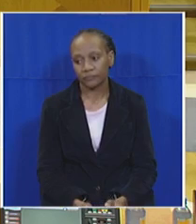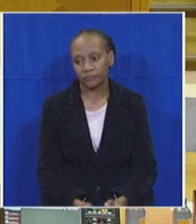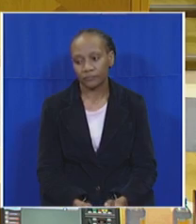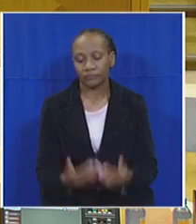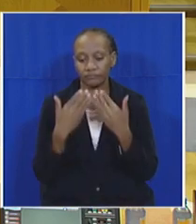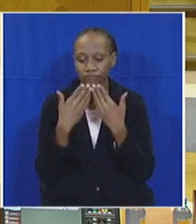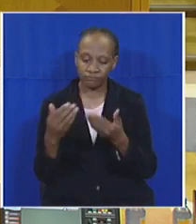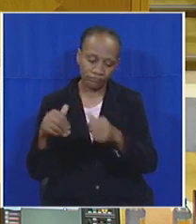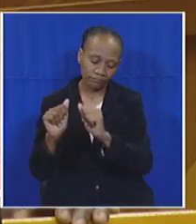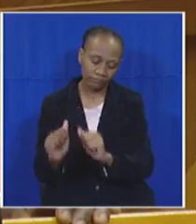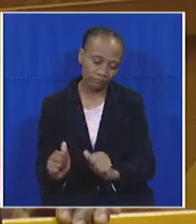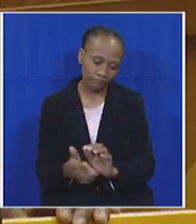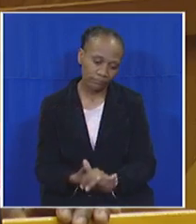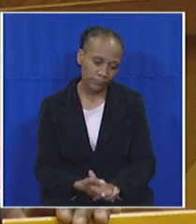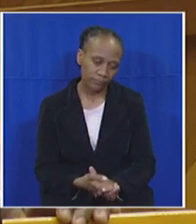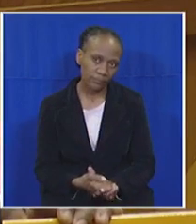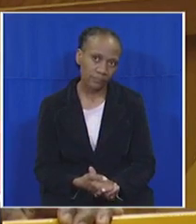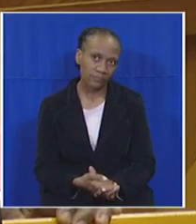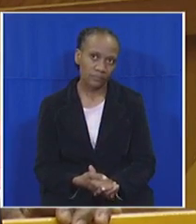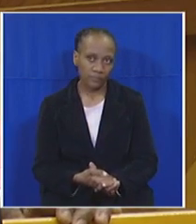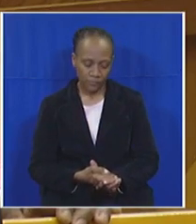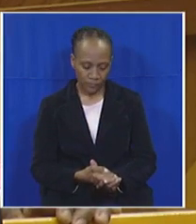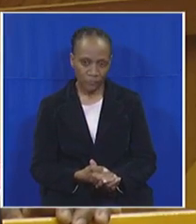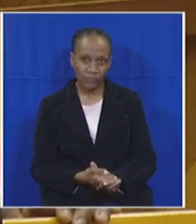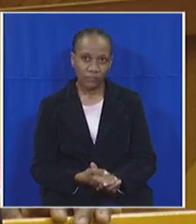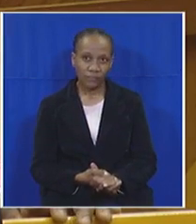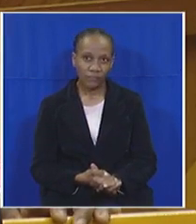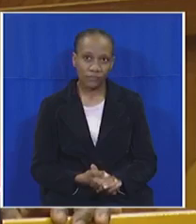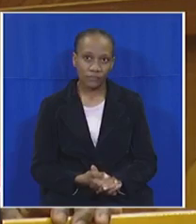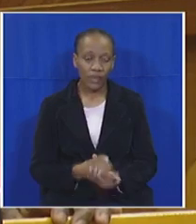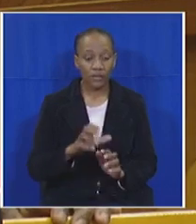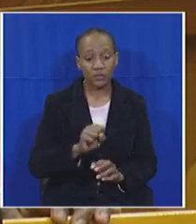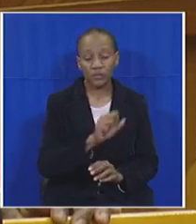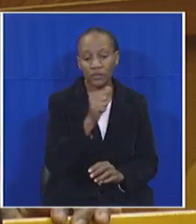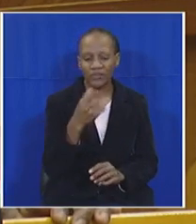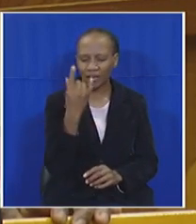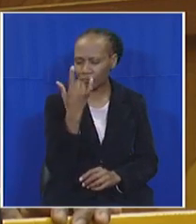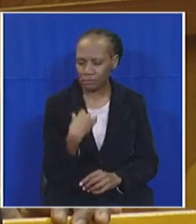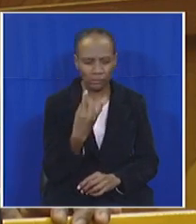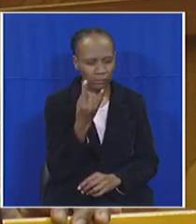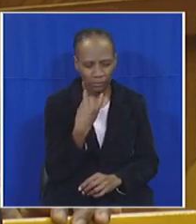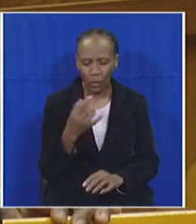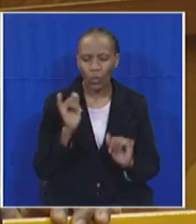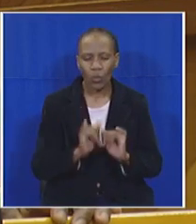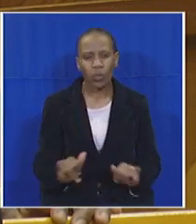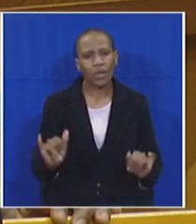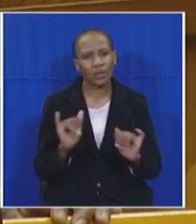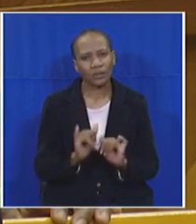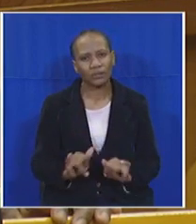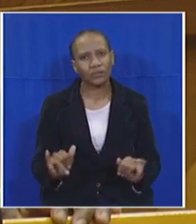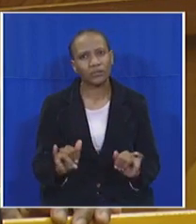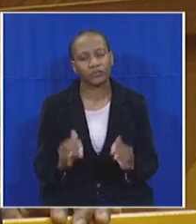Enkosi Sihlalo. Isizwe siyanqakama sifuna inkonzo. Nibhizi nichaphe